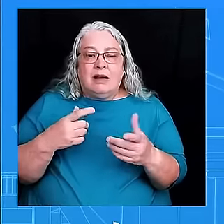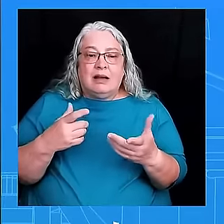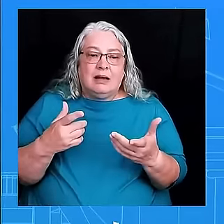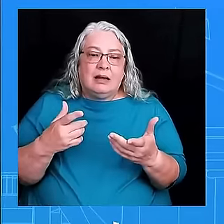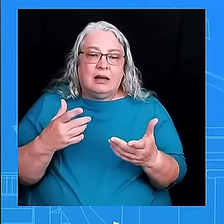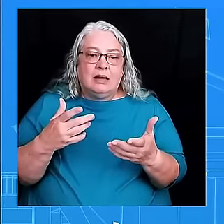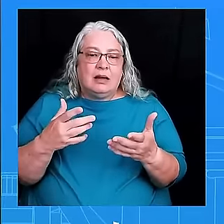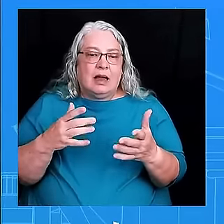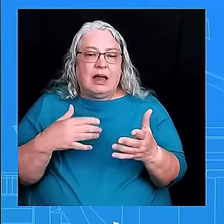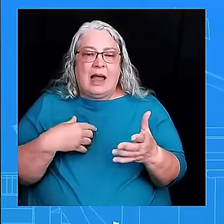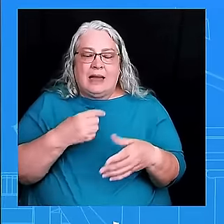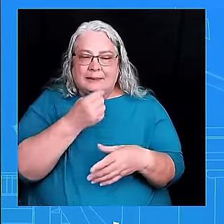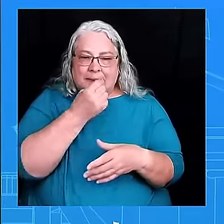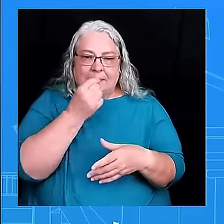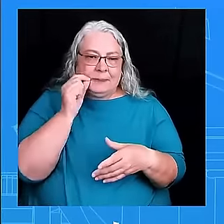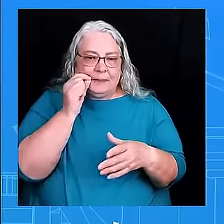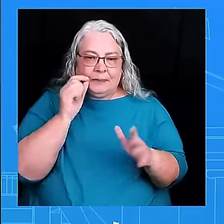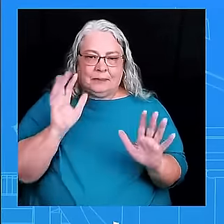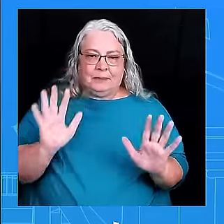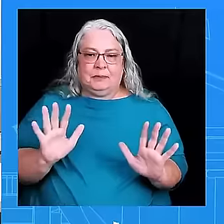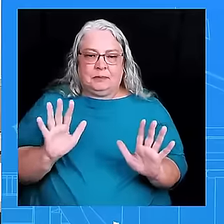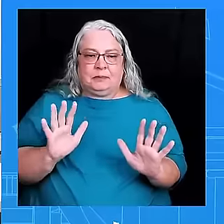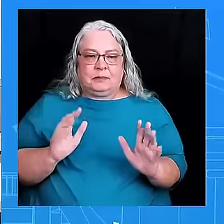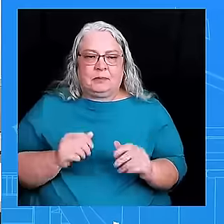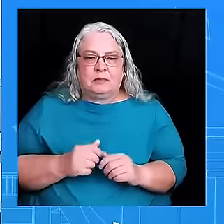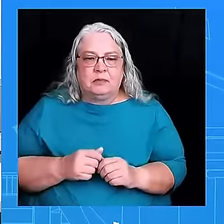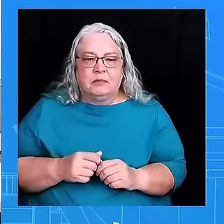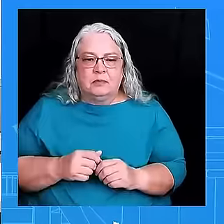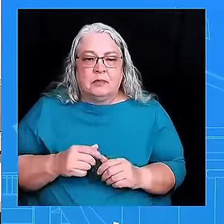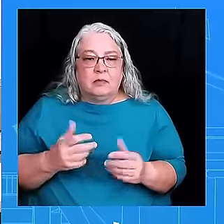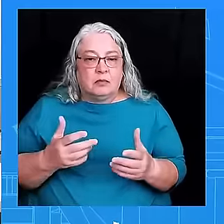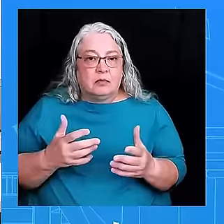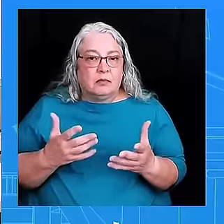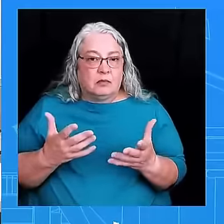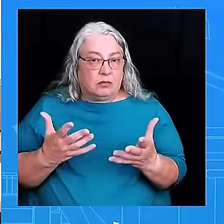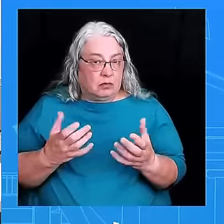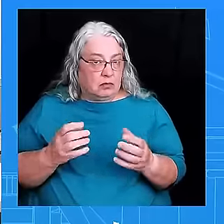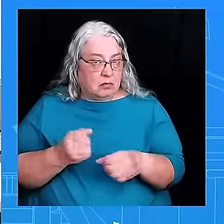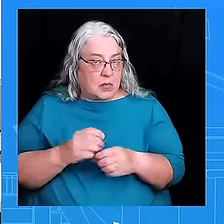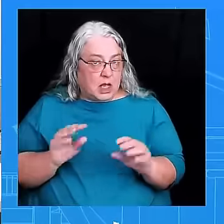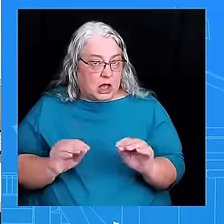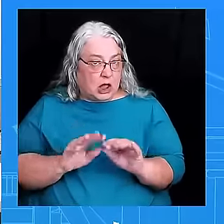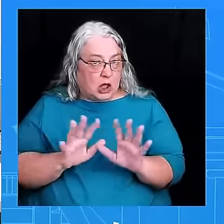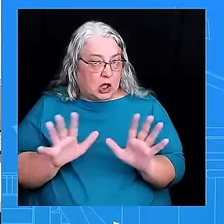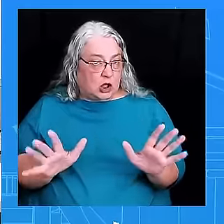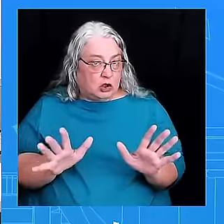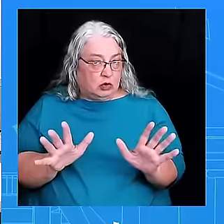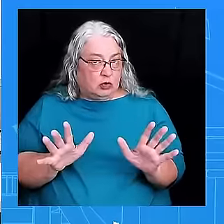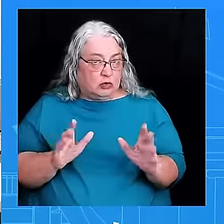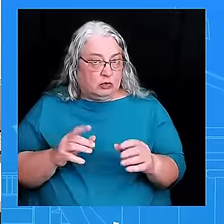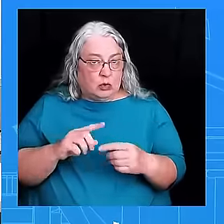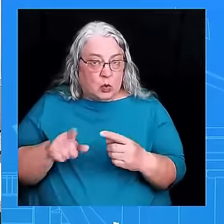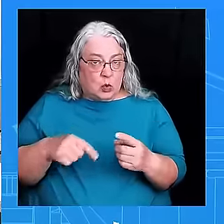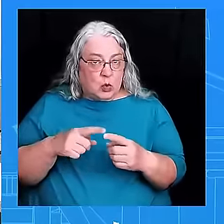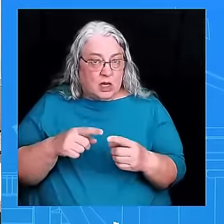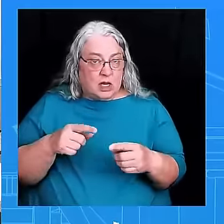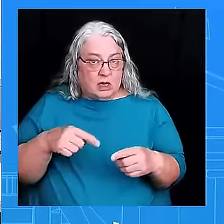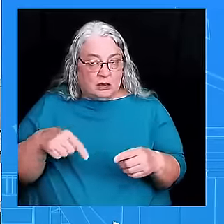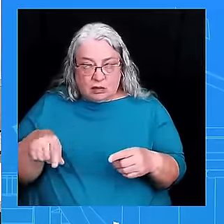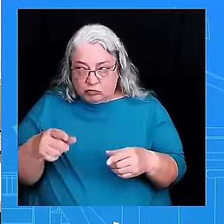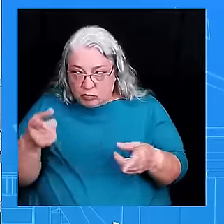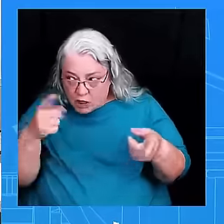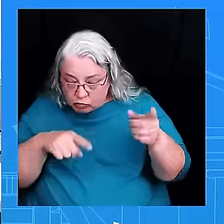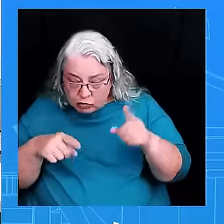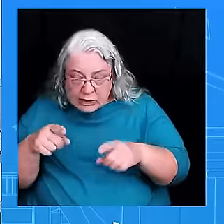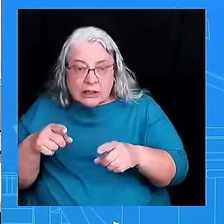for us, when was the actual moment when you really knew that this deal was going to be done and that it was sealed? Or was that not really until today and you actually saw